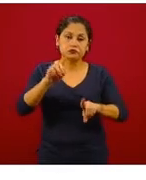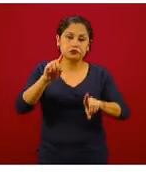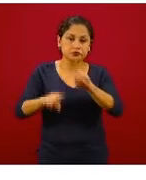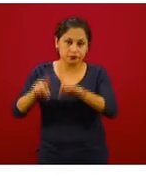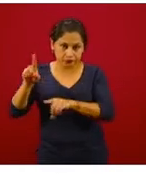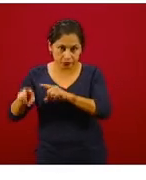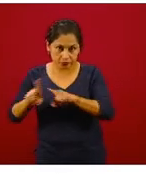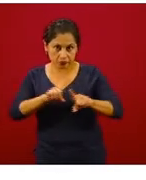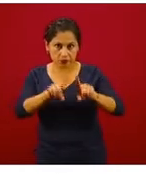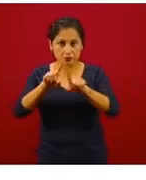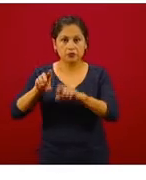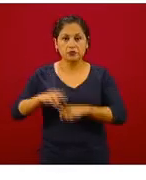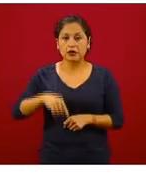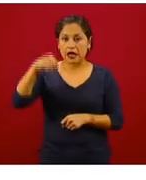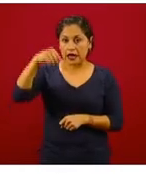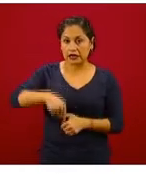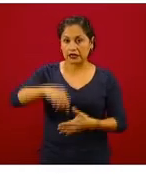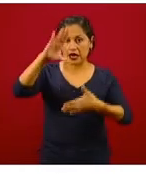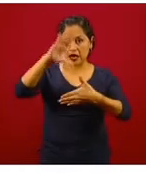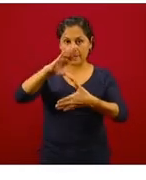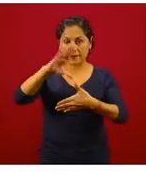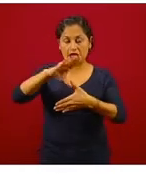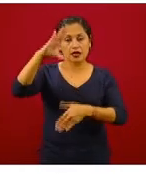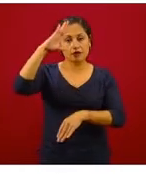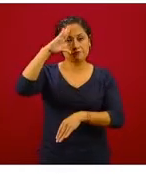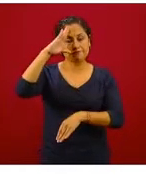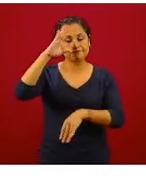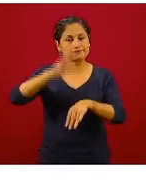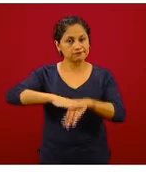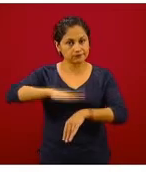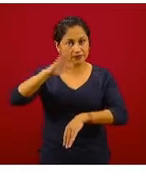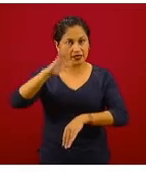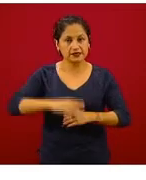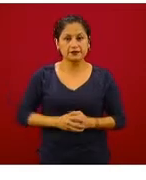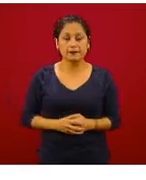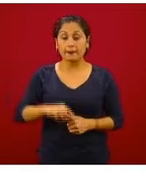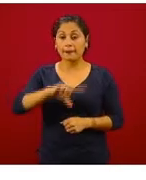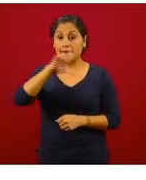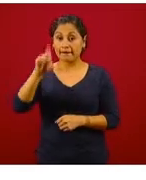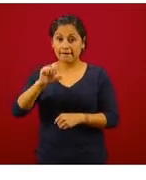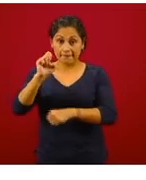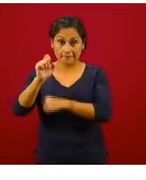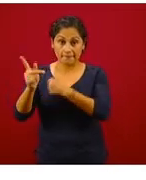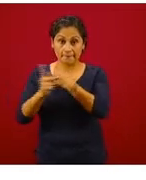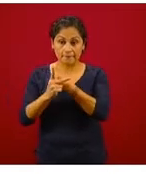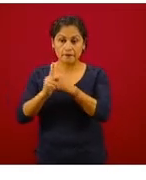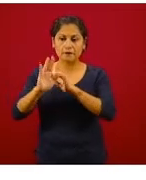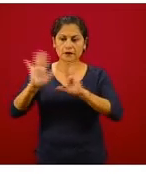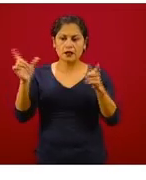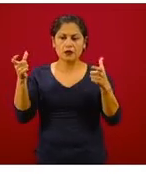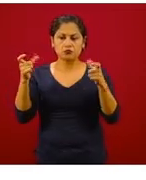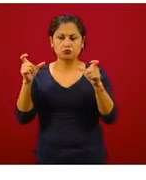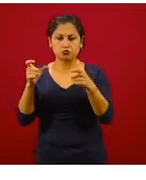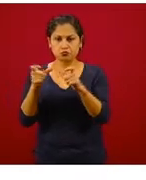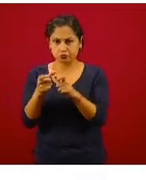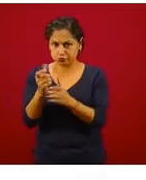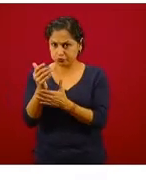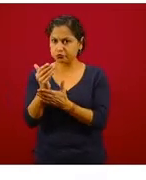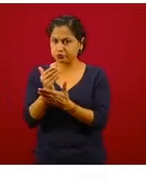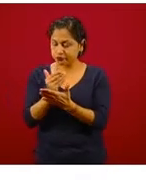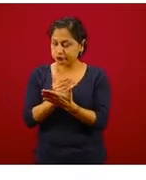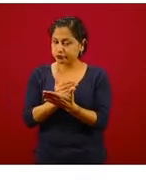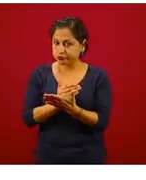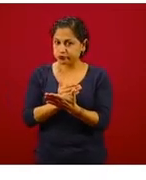days. Right now in America, we have the highest burden of disease right now. Following us is